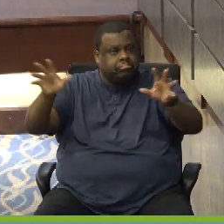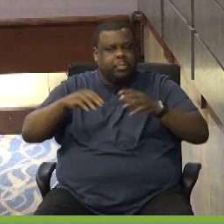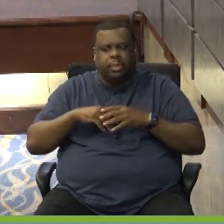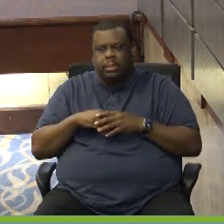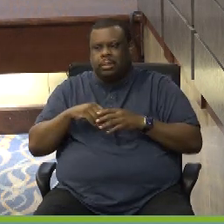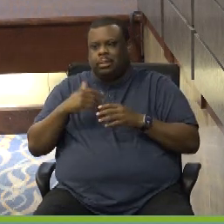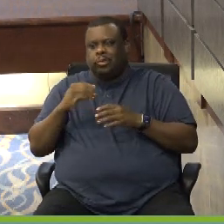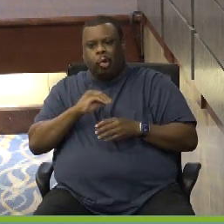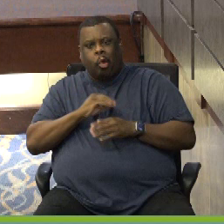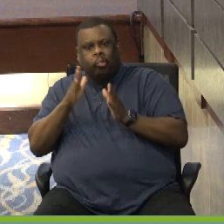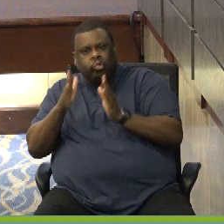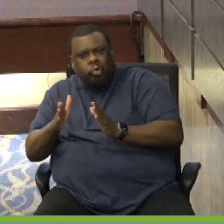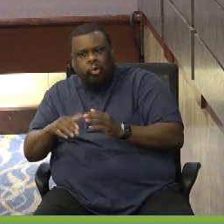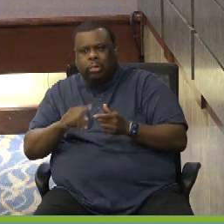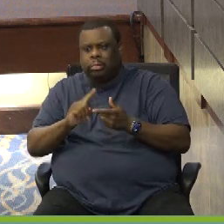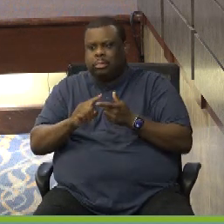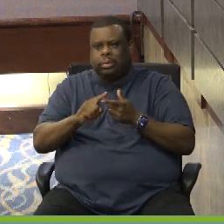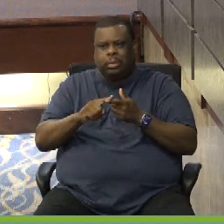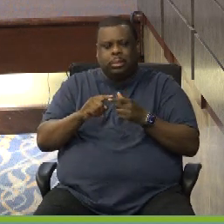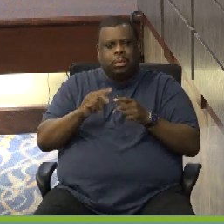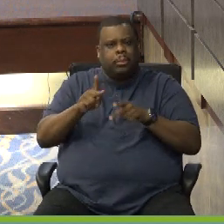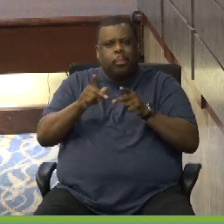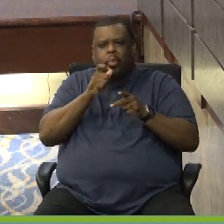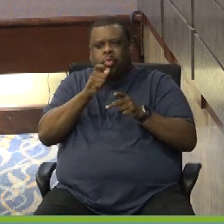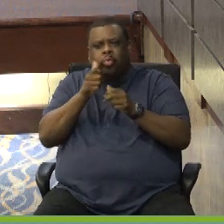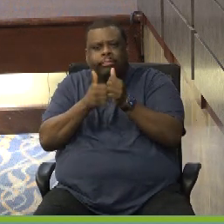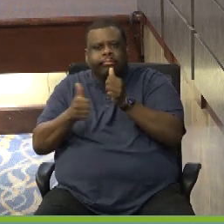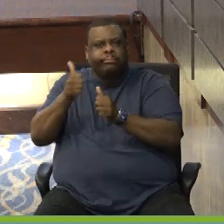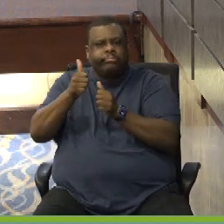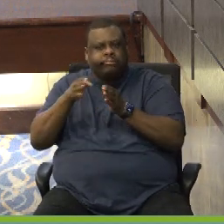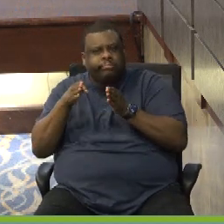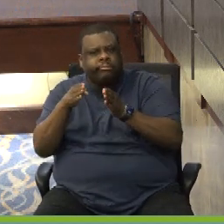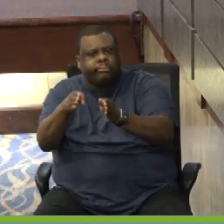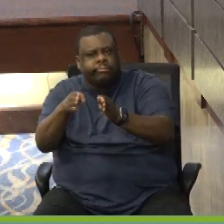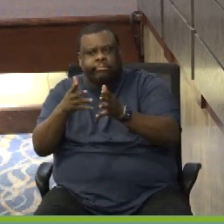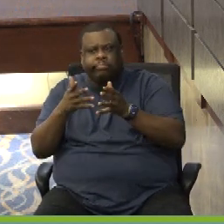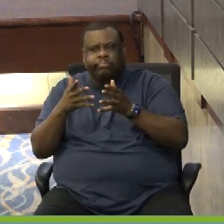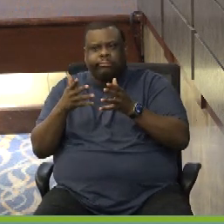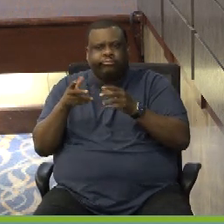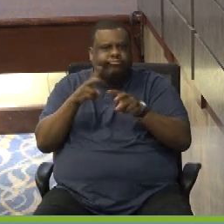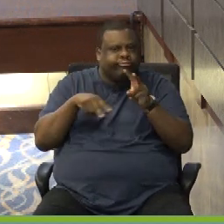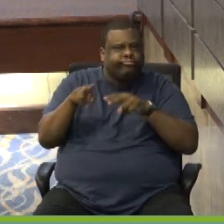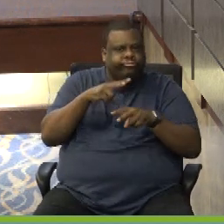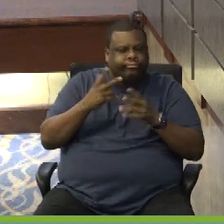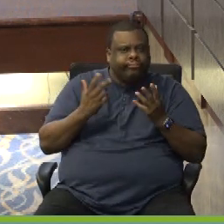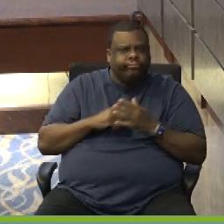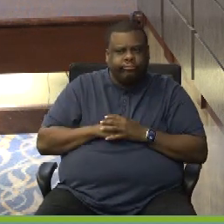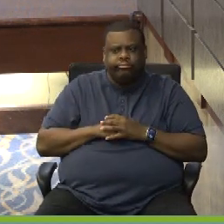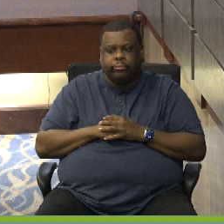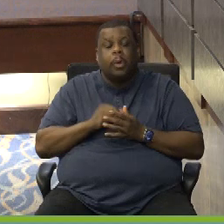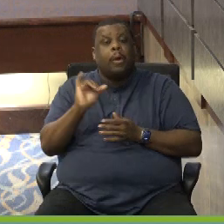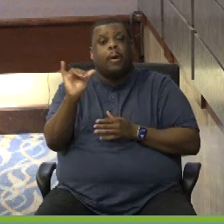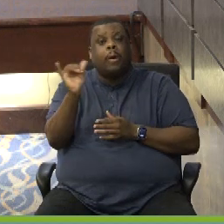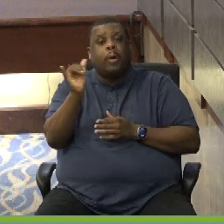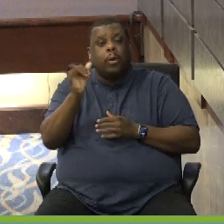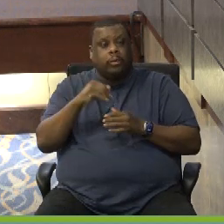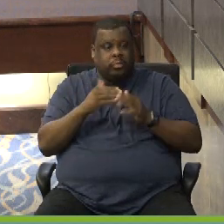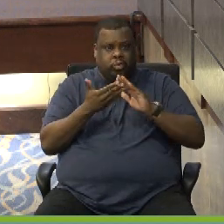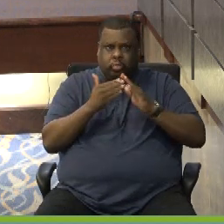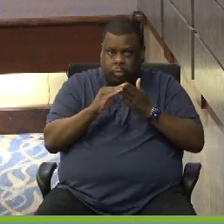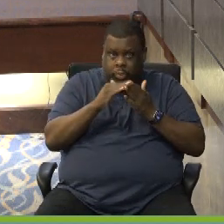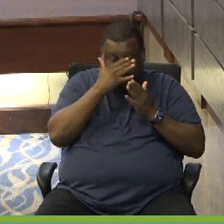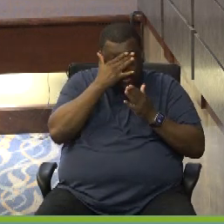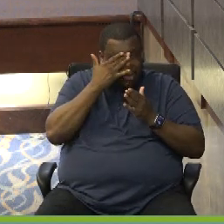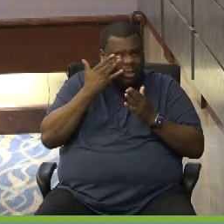entrepreneurs, neighborhood associations, really trying to delve into each of the unique pockets of the city. We also ran a community